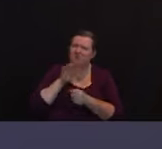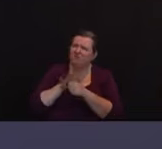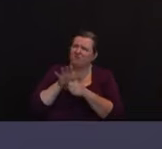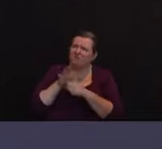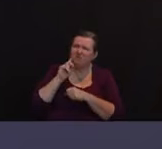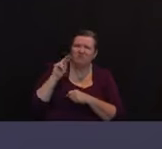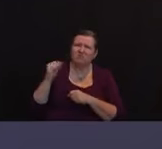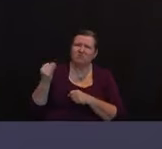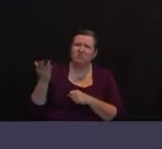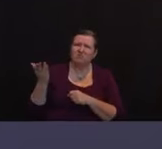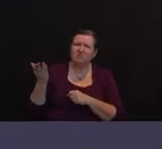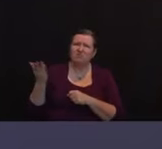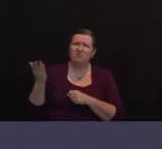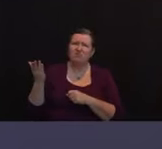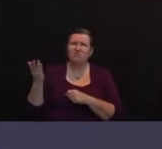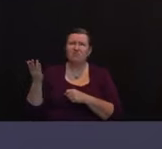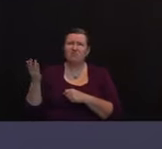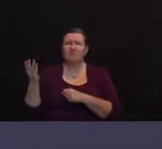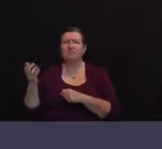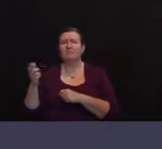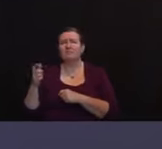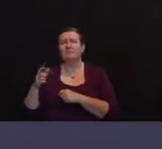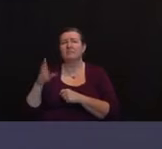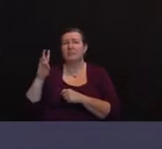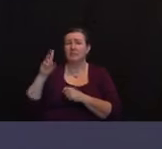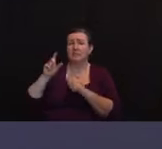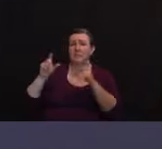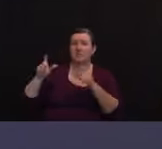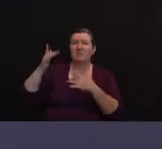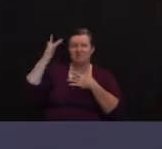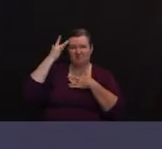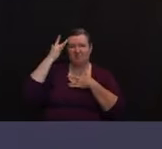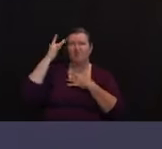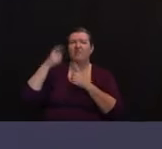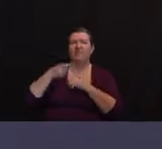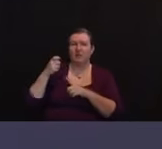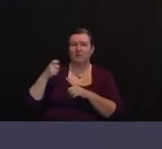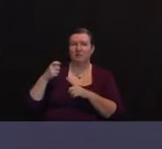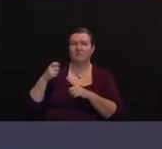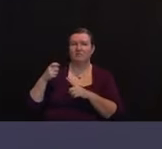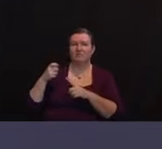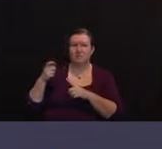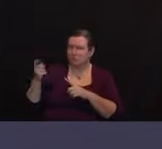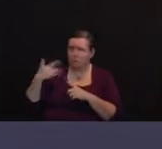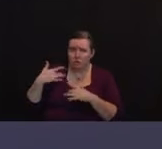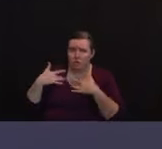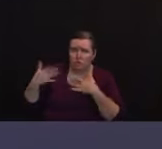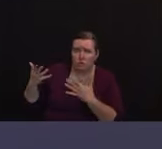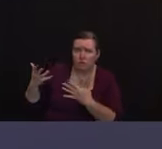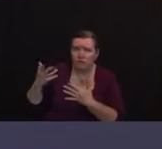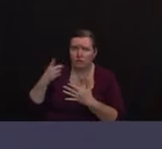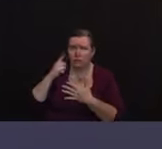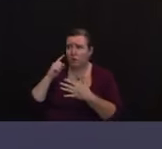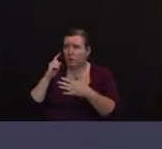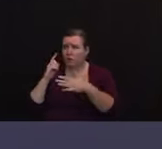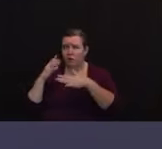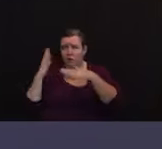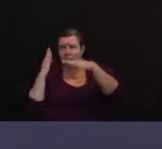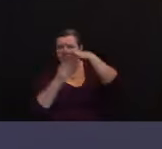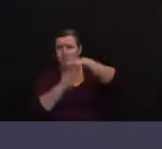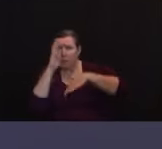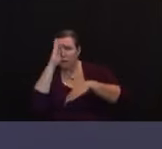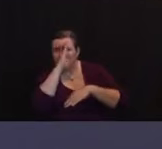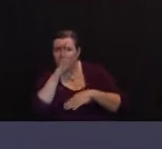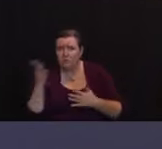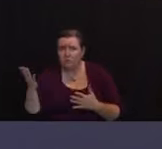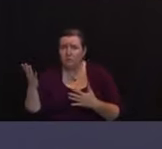since July, and 4 are currently hospitalized. Does this cause you concern? Earlier this week, we reported about 200 users of the state's My